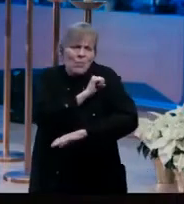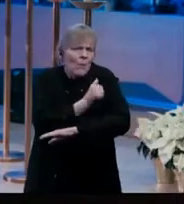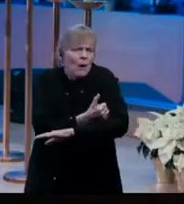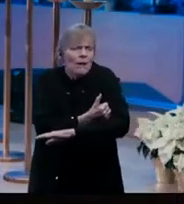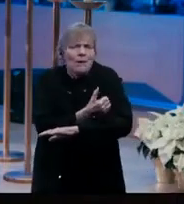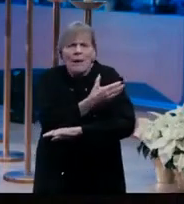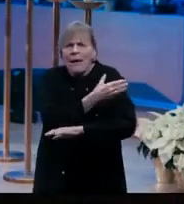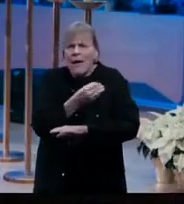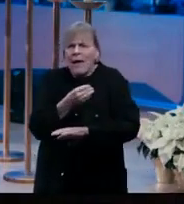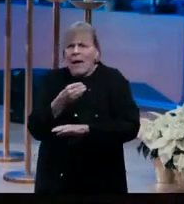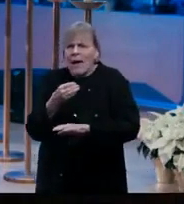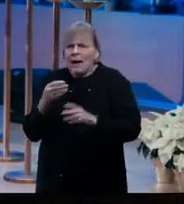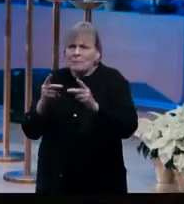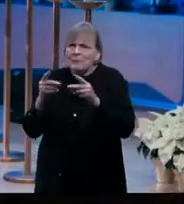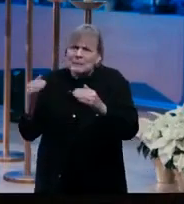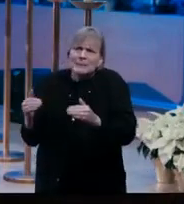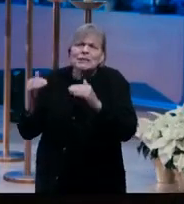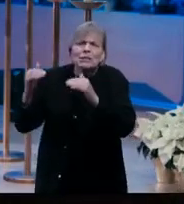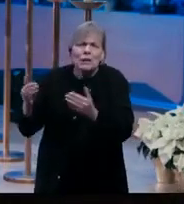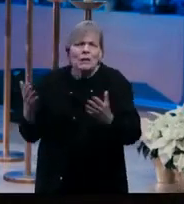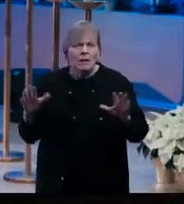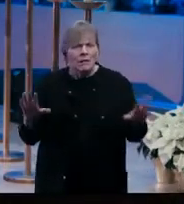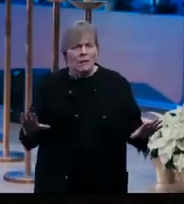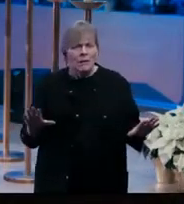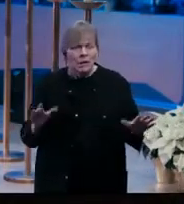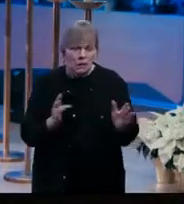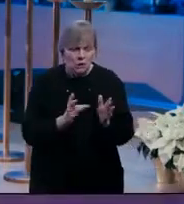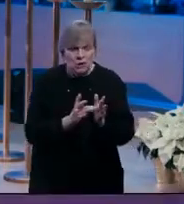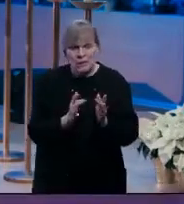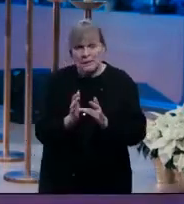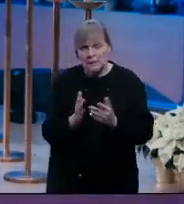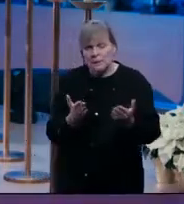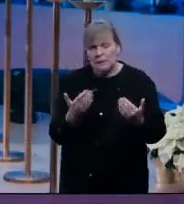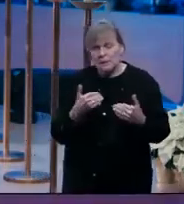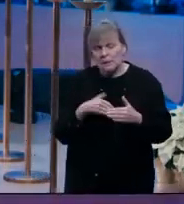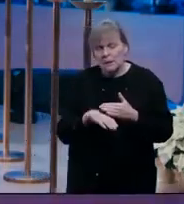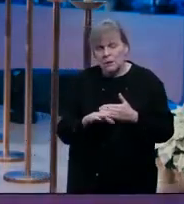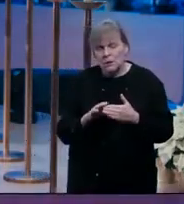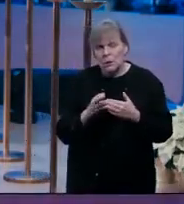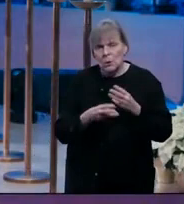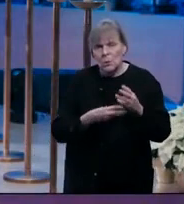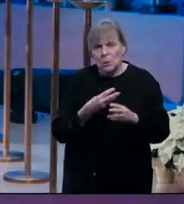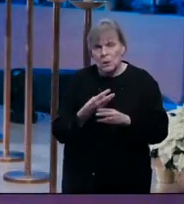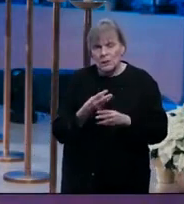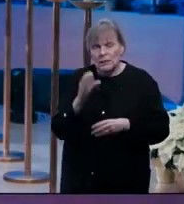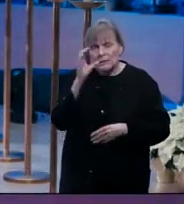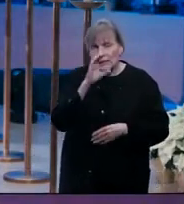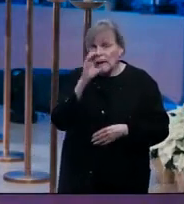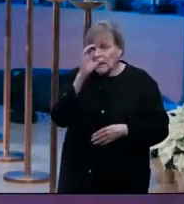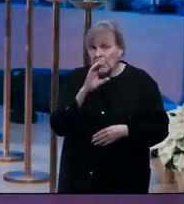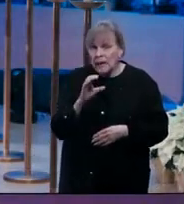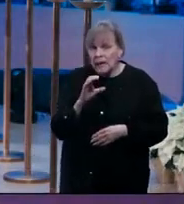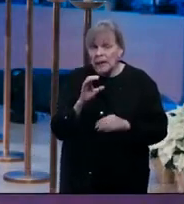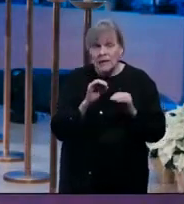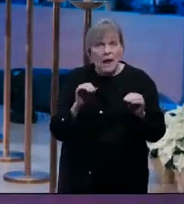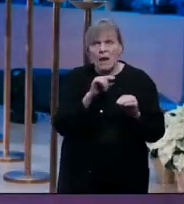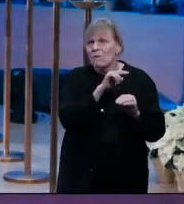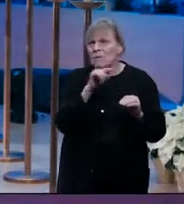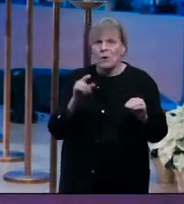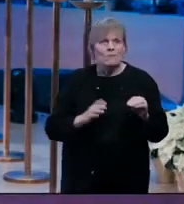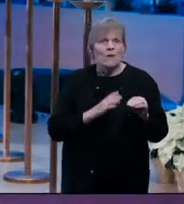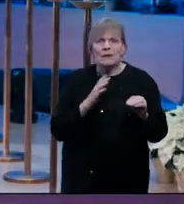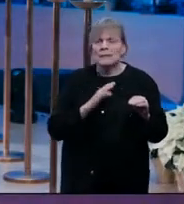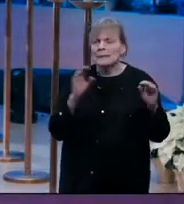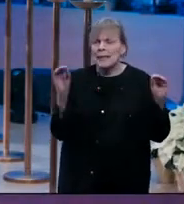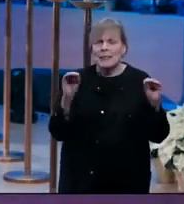authority and position, Jesus came seeking none of those things.